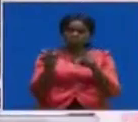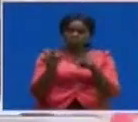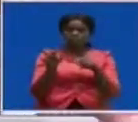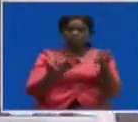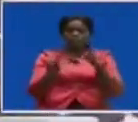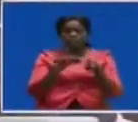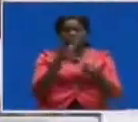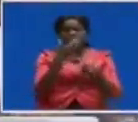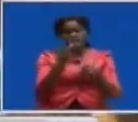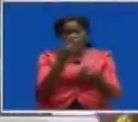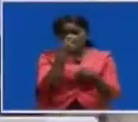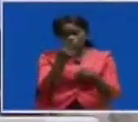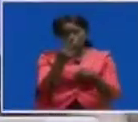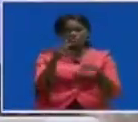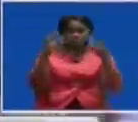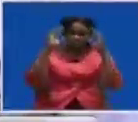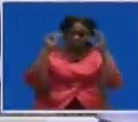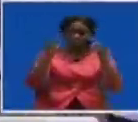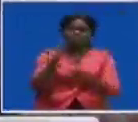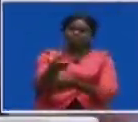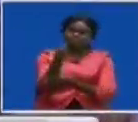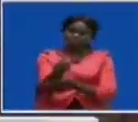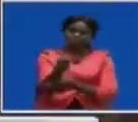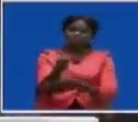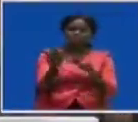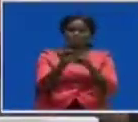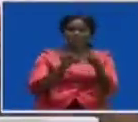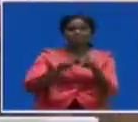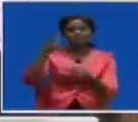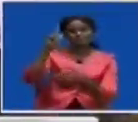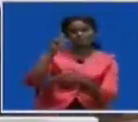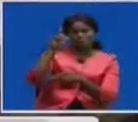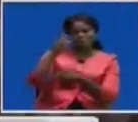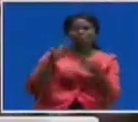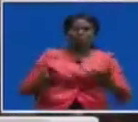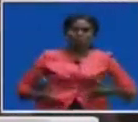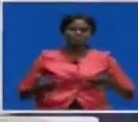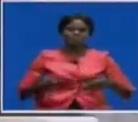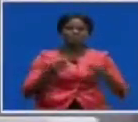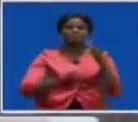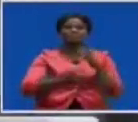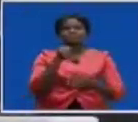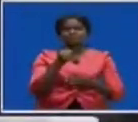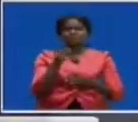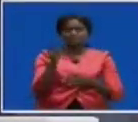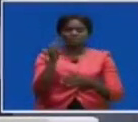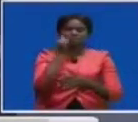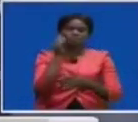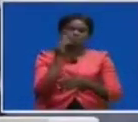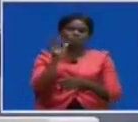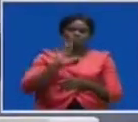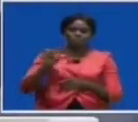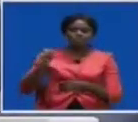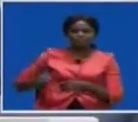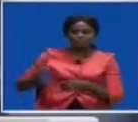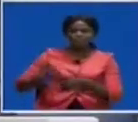the rare privilege of shaking the presidential hand and take selfies like this little happy soul. At the palace, President Edgar Lungu